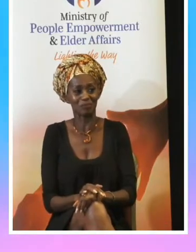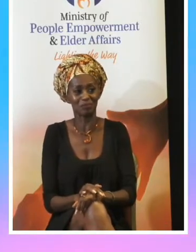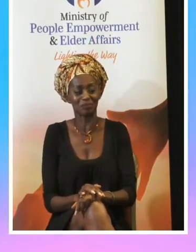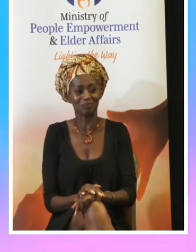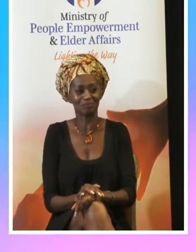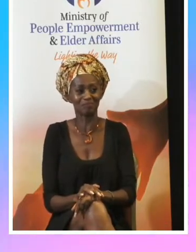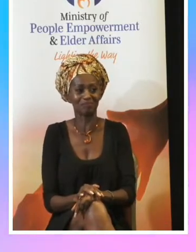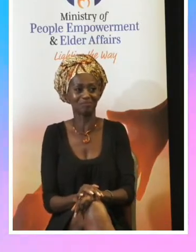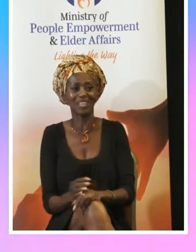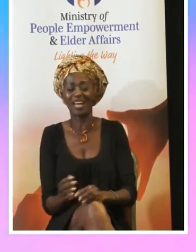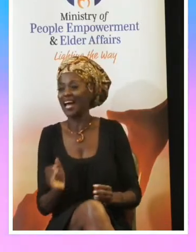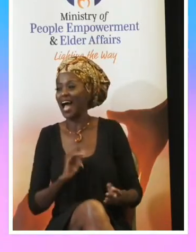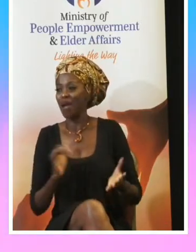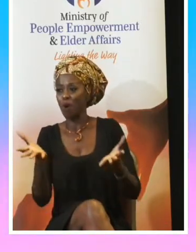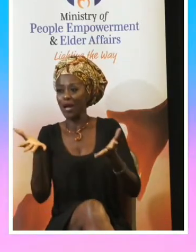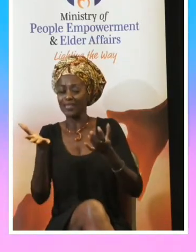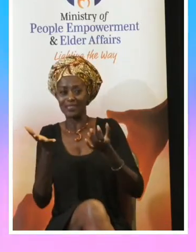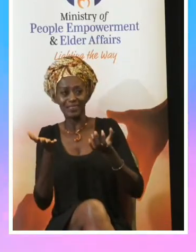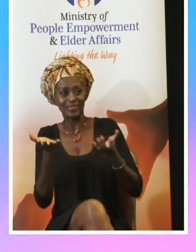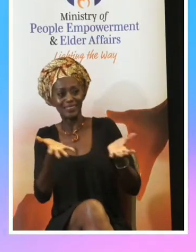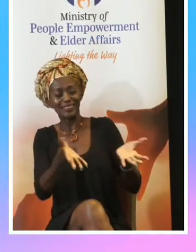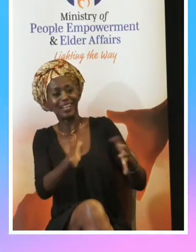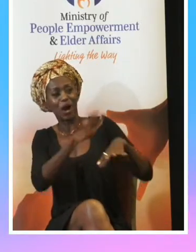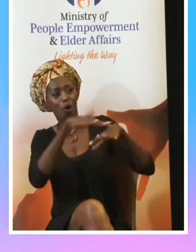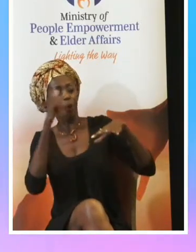I want to call the minister to the podium.